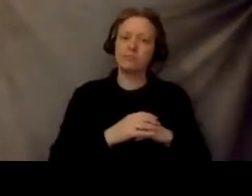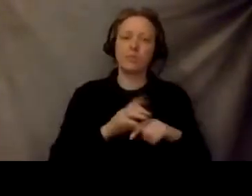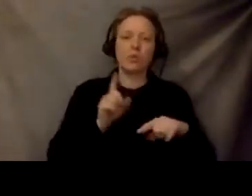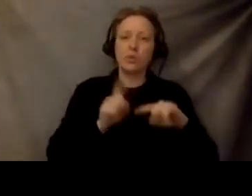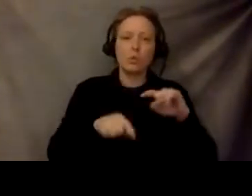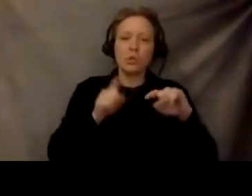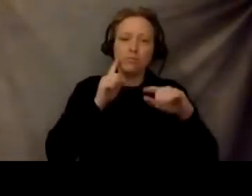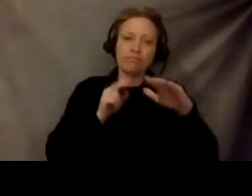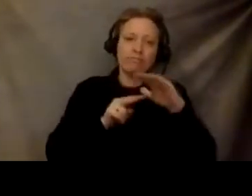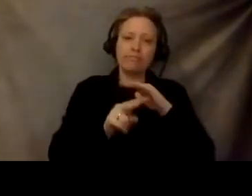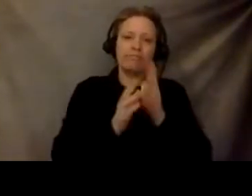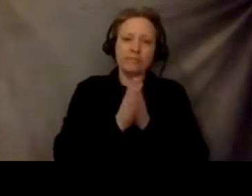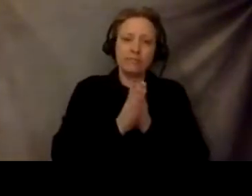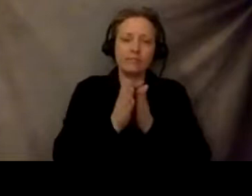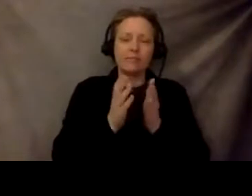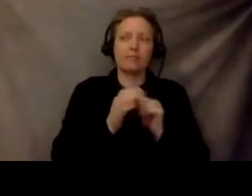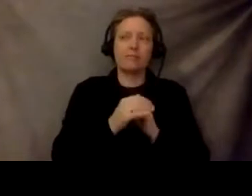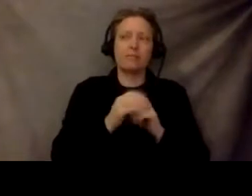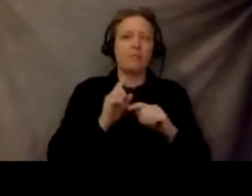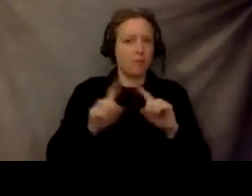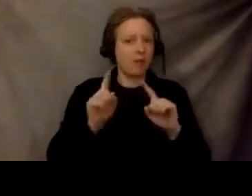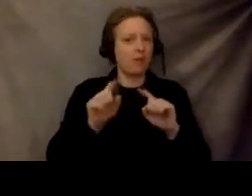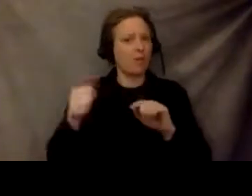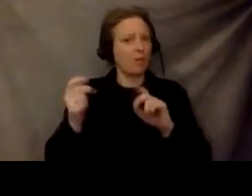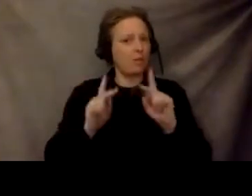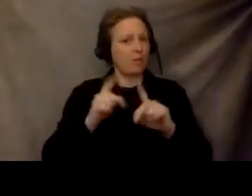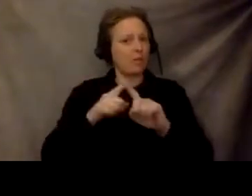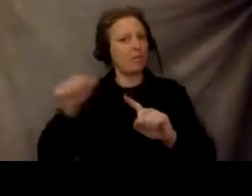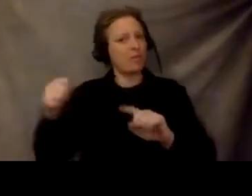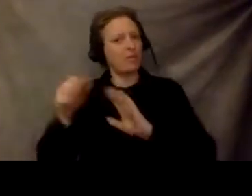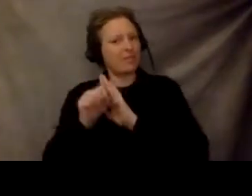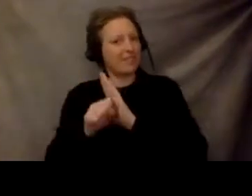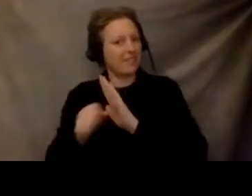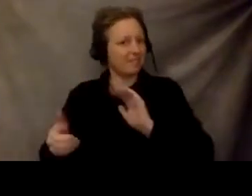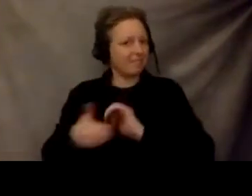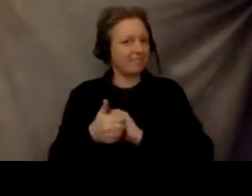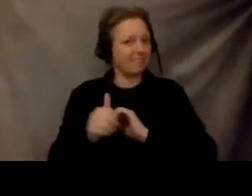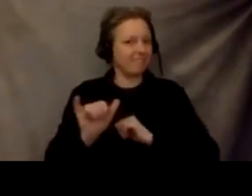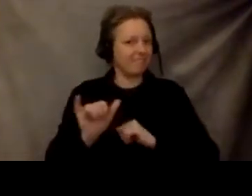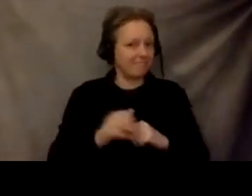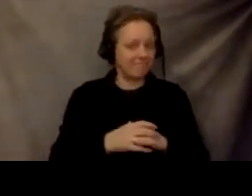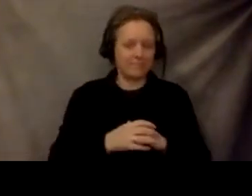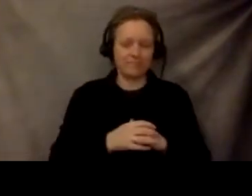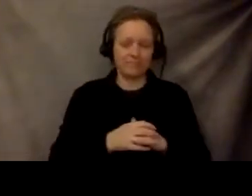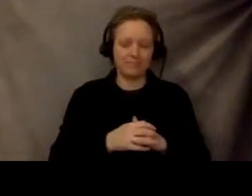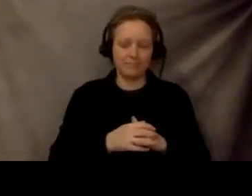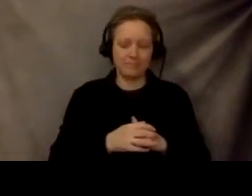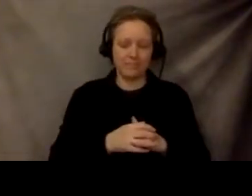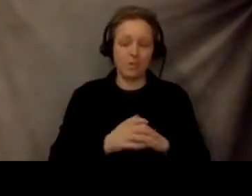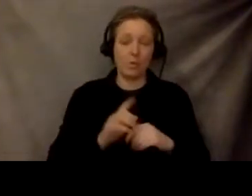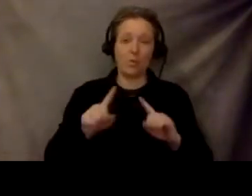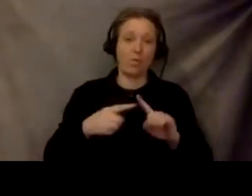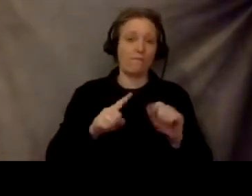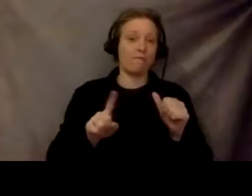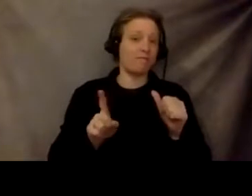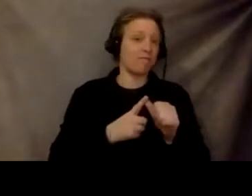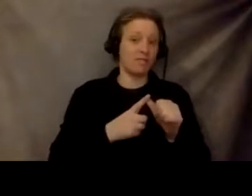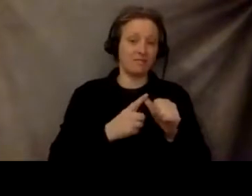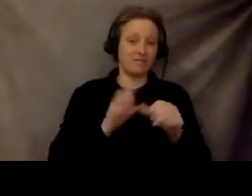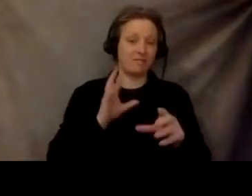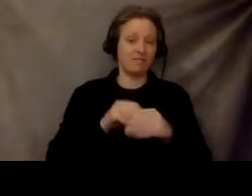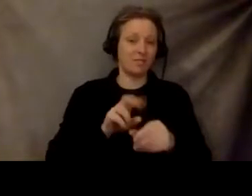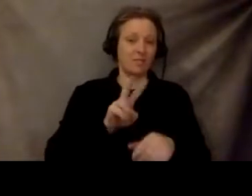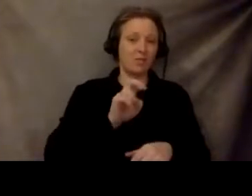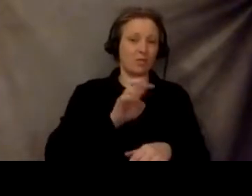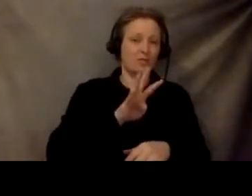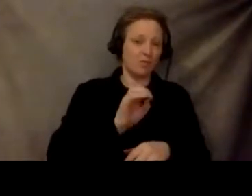states. When I first got out of the county, we were about 230 to 240,000. Today we're 630,000. So I've